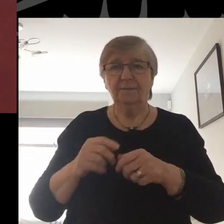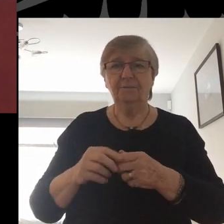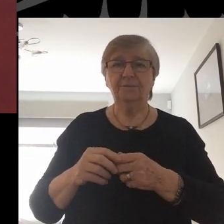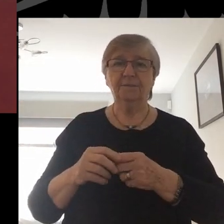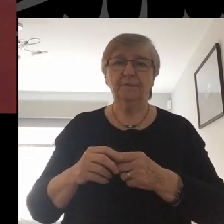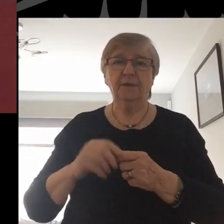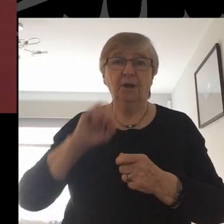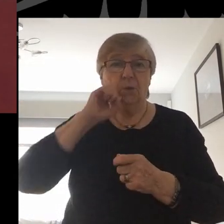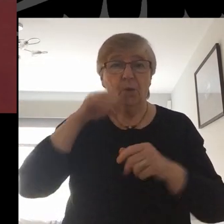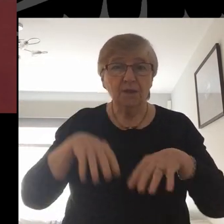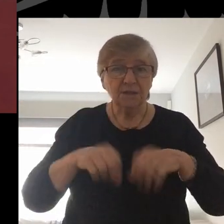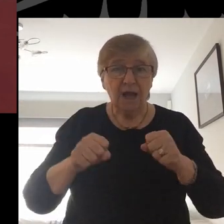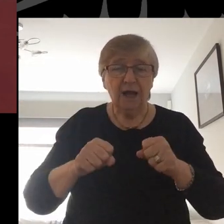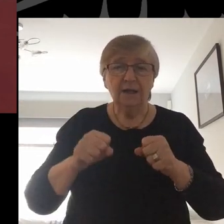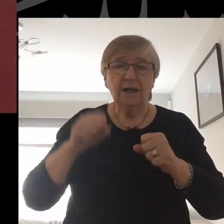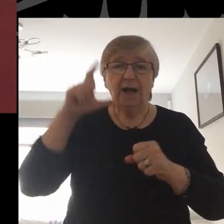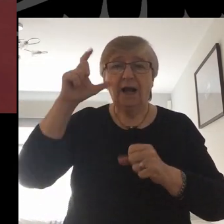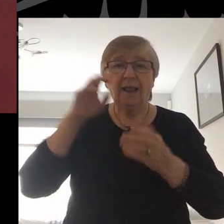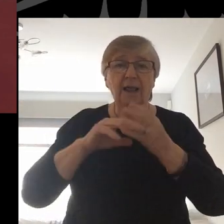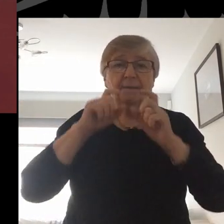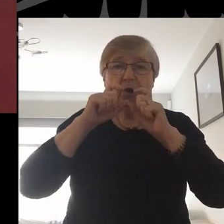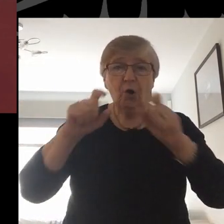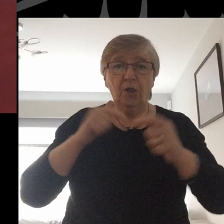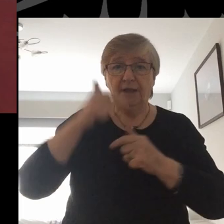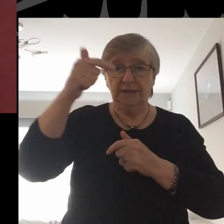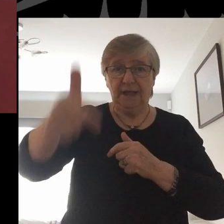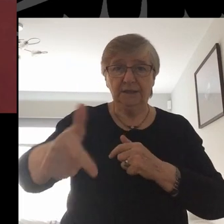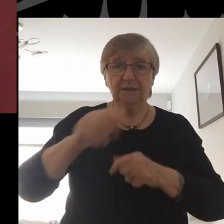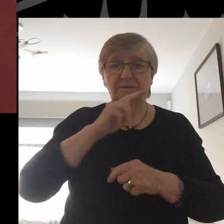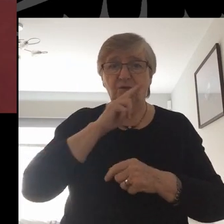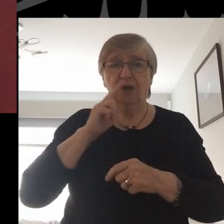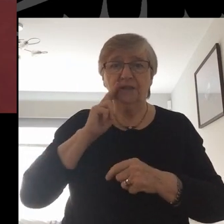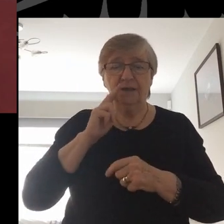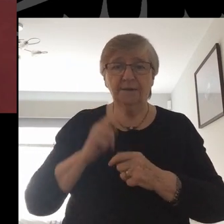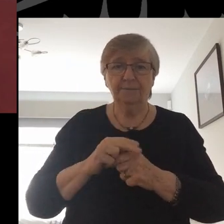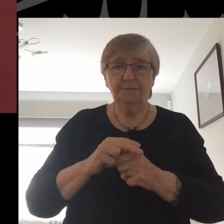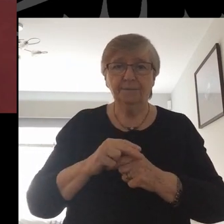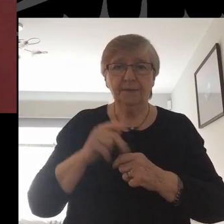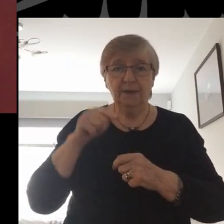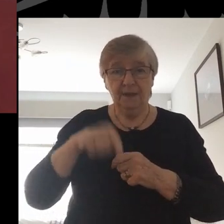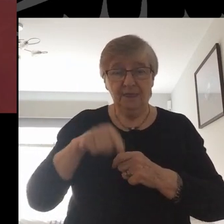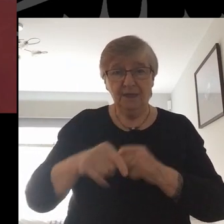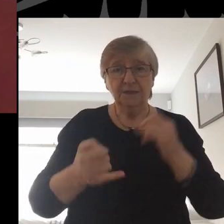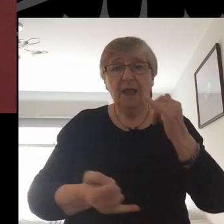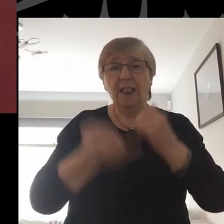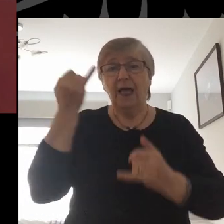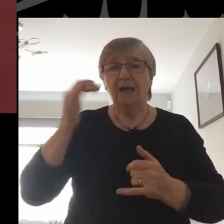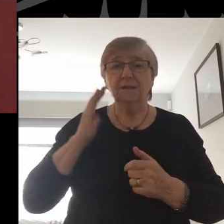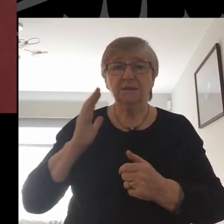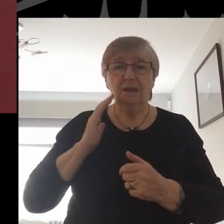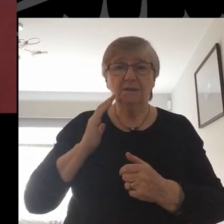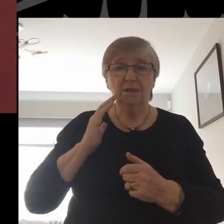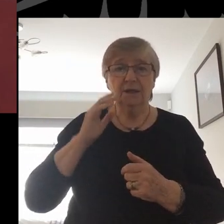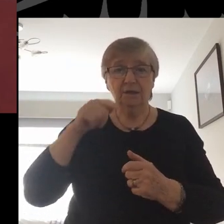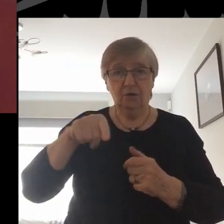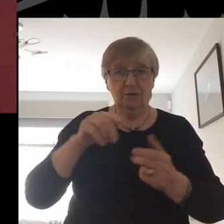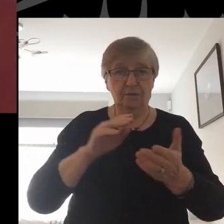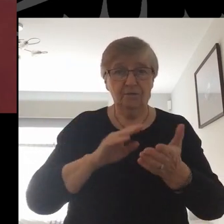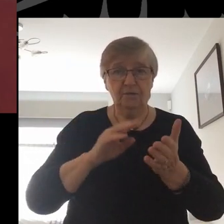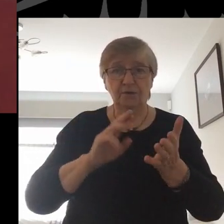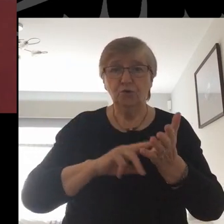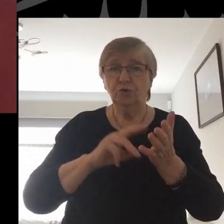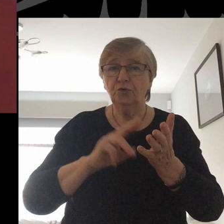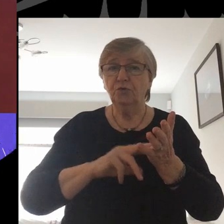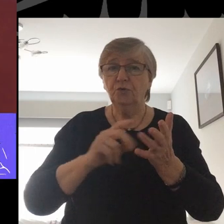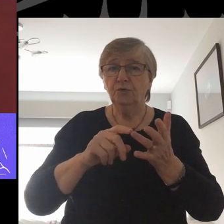we'll be restarting Claremont calling next Friday. This is the last Sunday of the month, and so